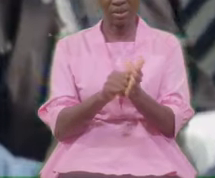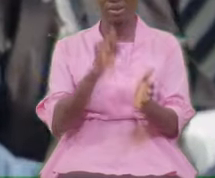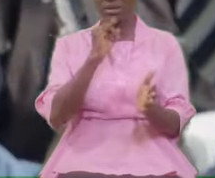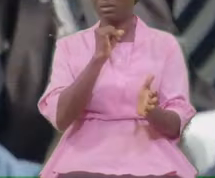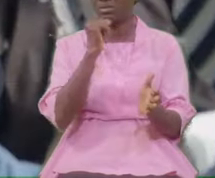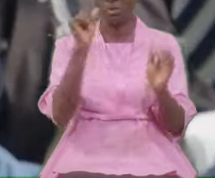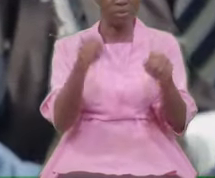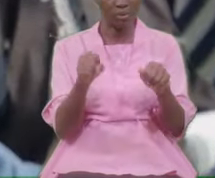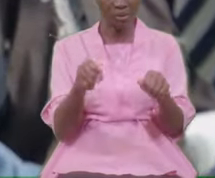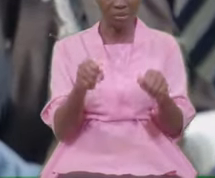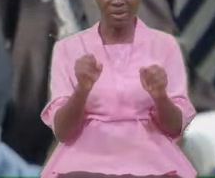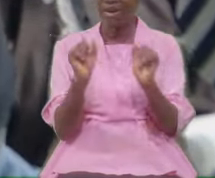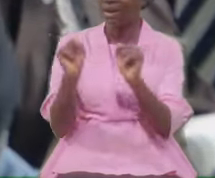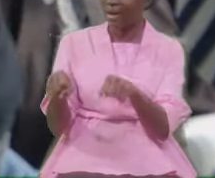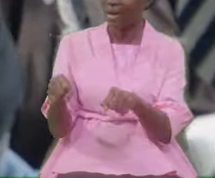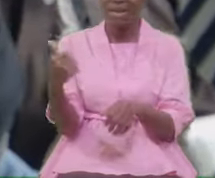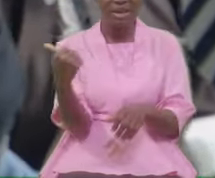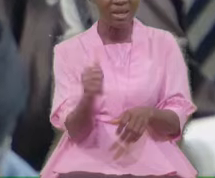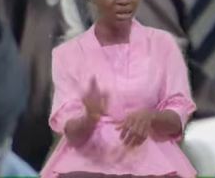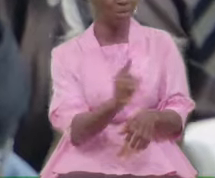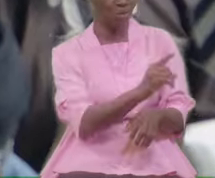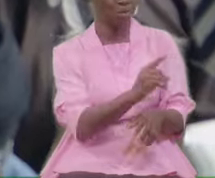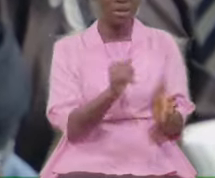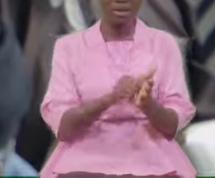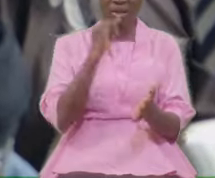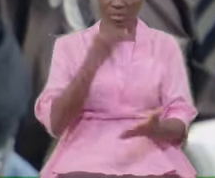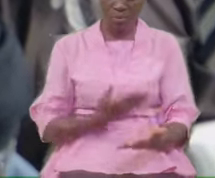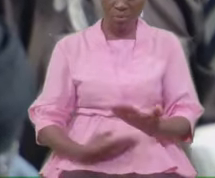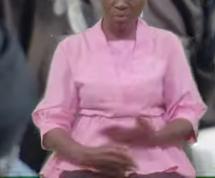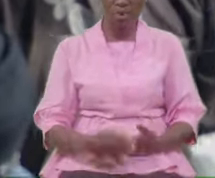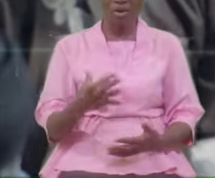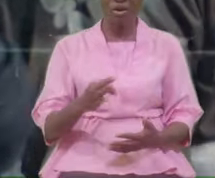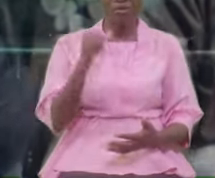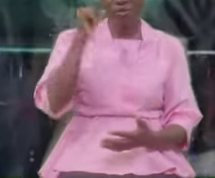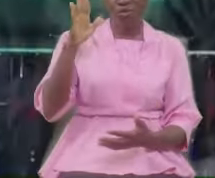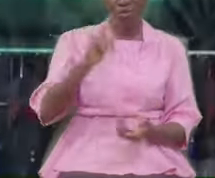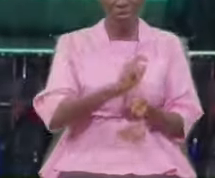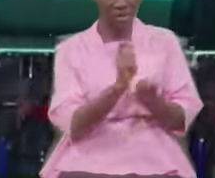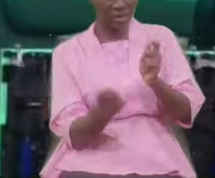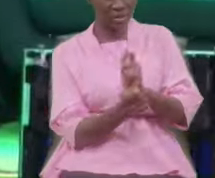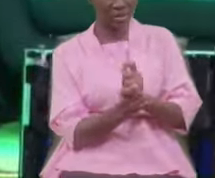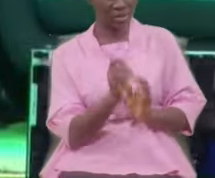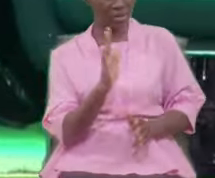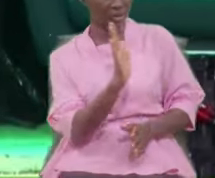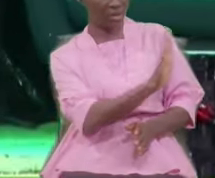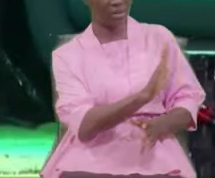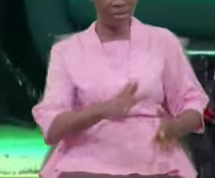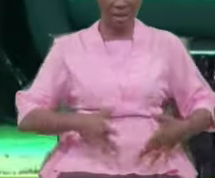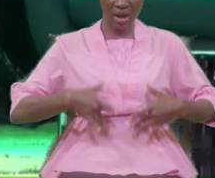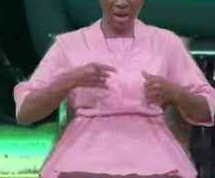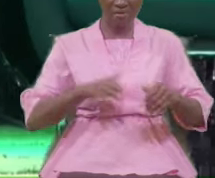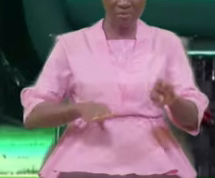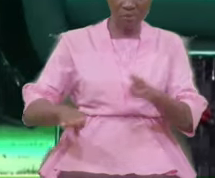Can anyone born of a woman change lifestyle lifestyle Pwede ba ang